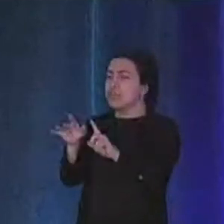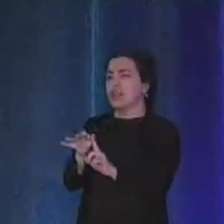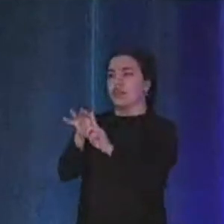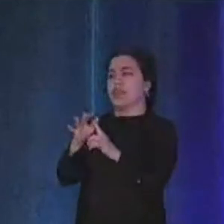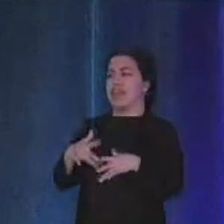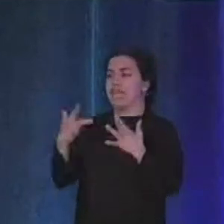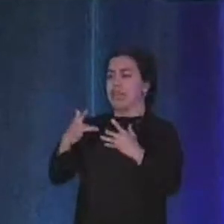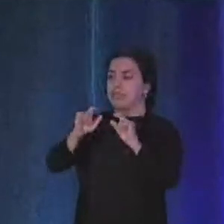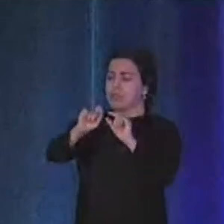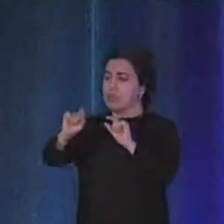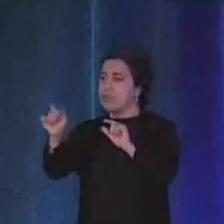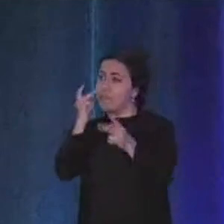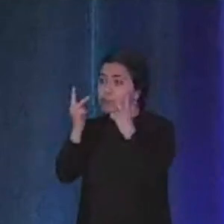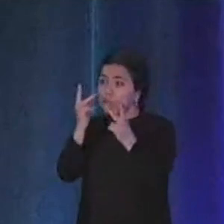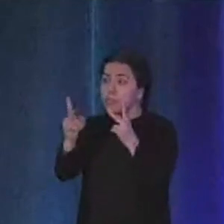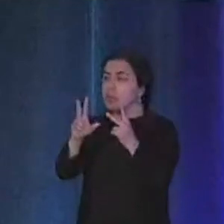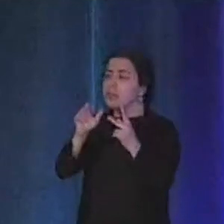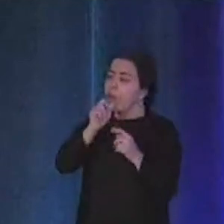It's really cool.